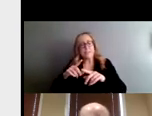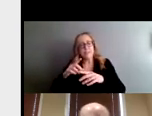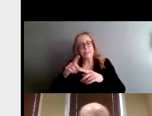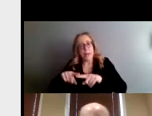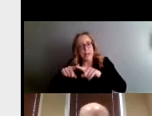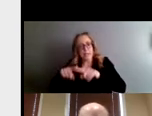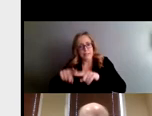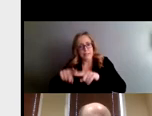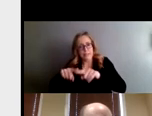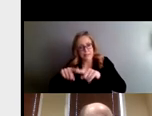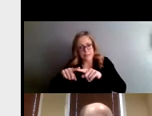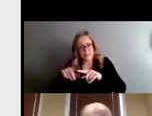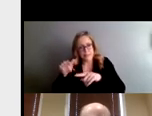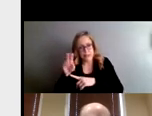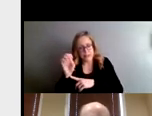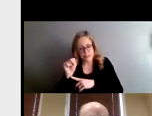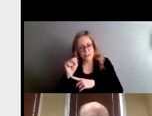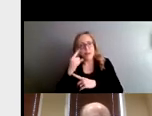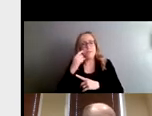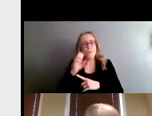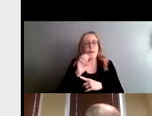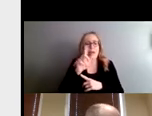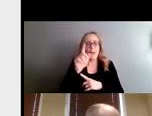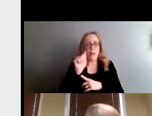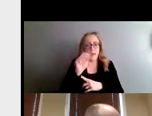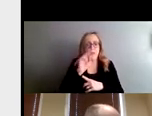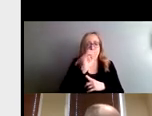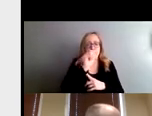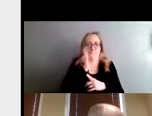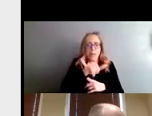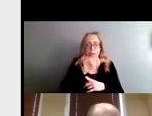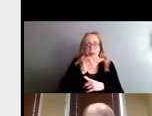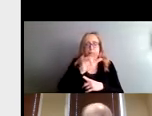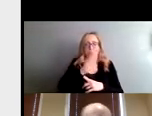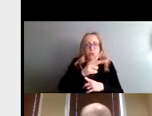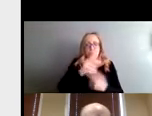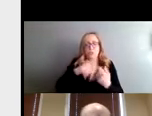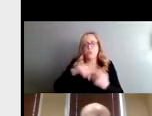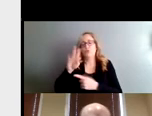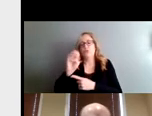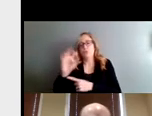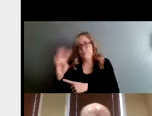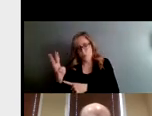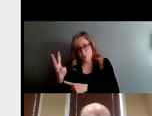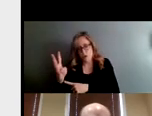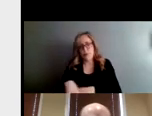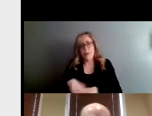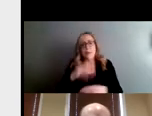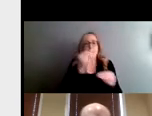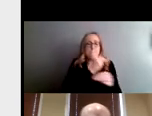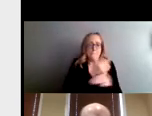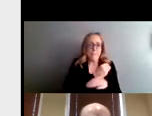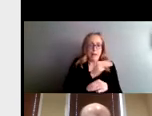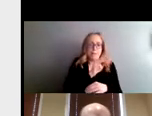dates for ELA, May 3rd through June 4th, for mathematics, May 3rd through June